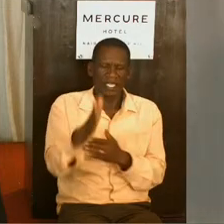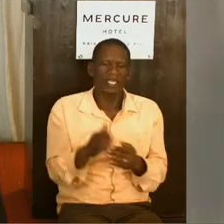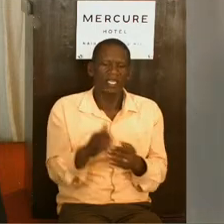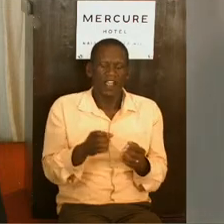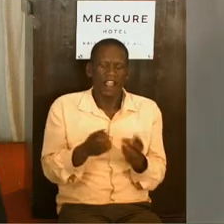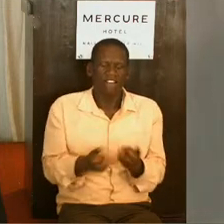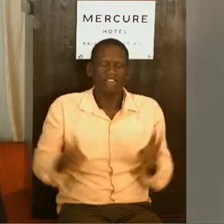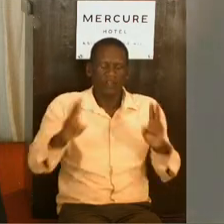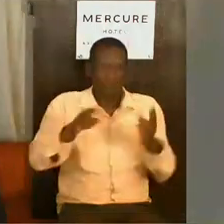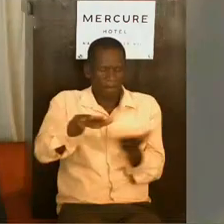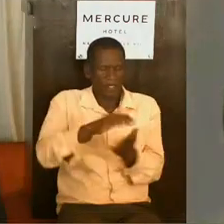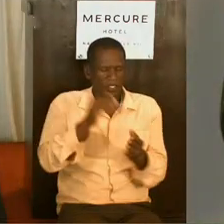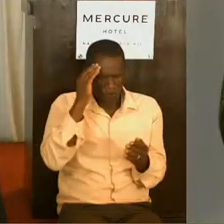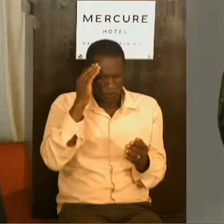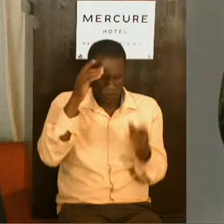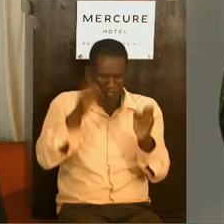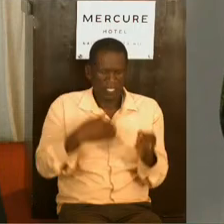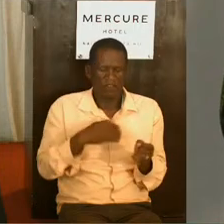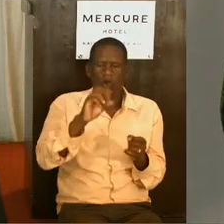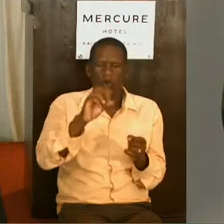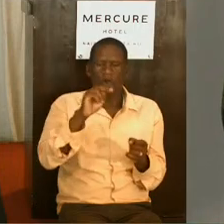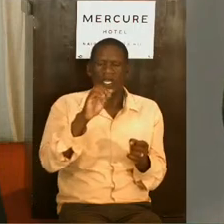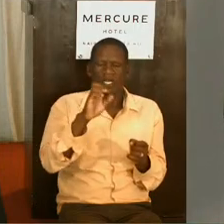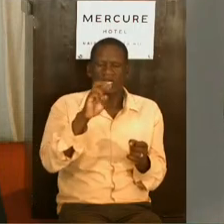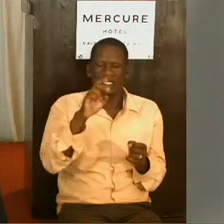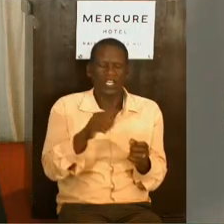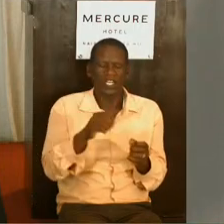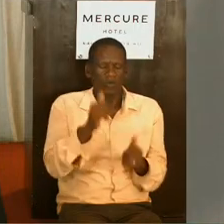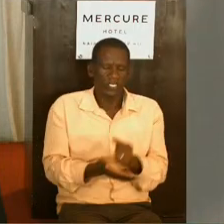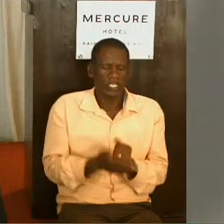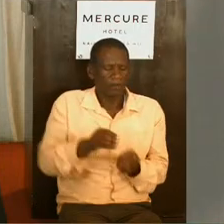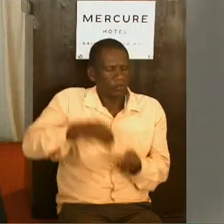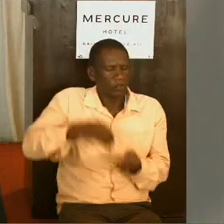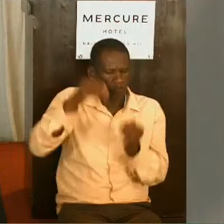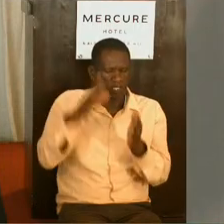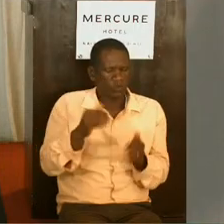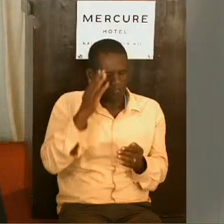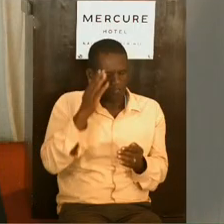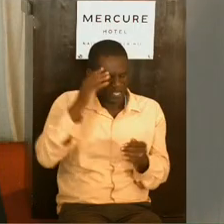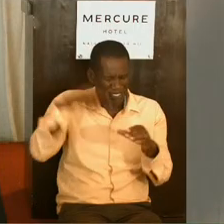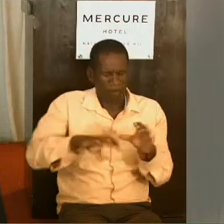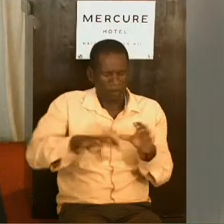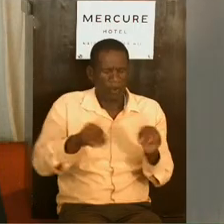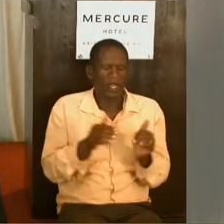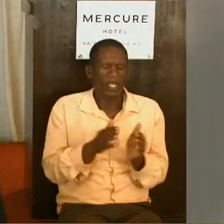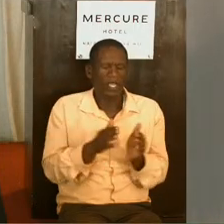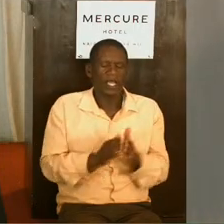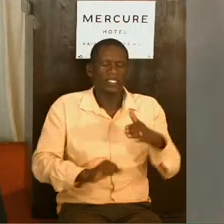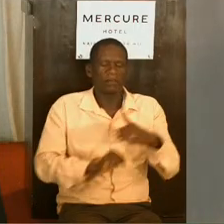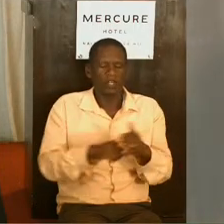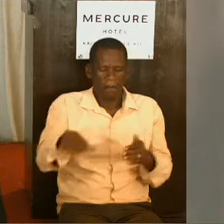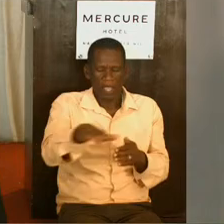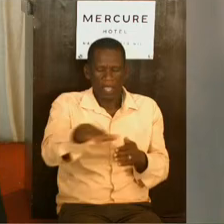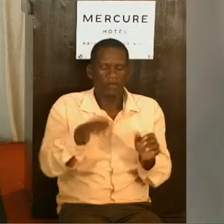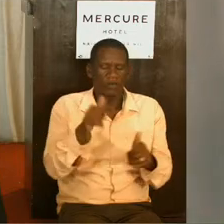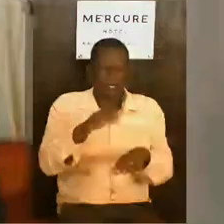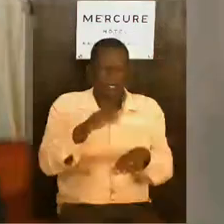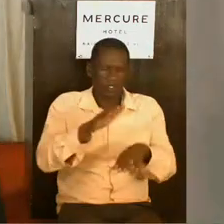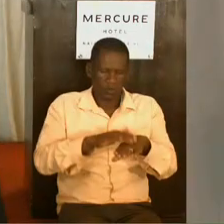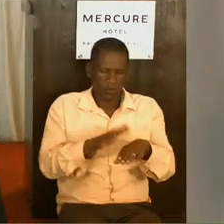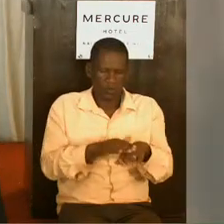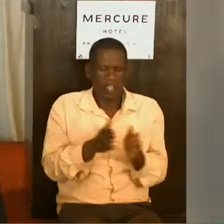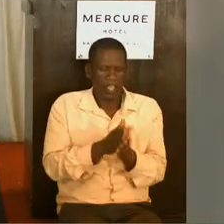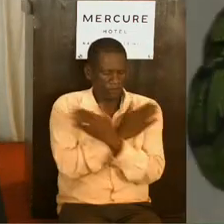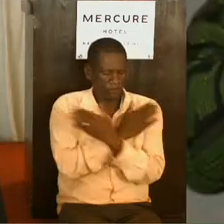education must Embrace content and pedagogy that enables Learners to think critically supported by an environment that is conducive